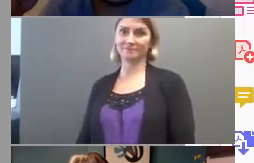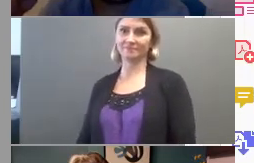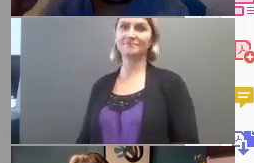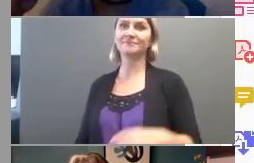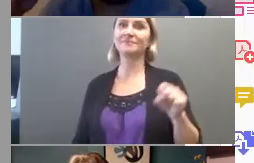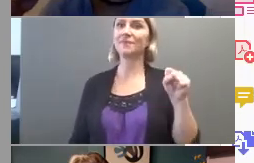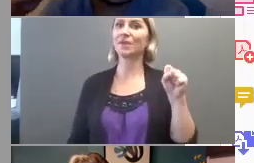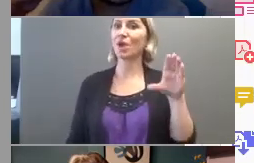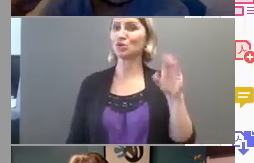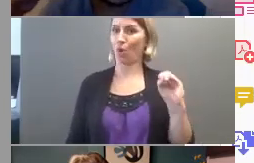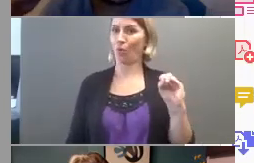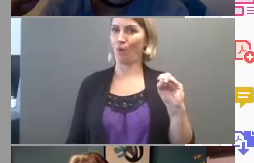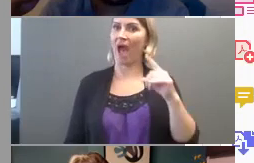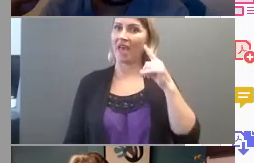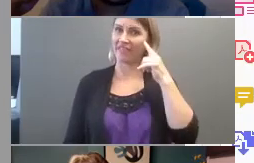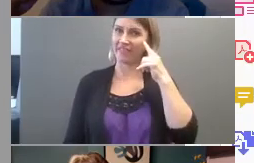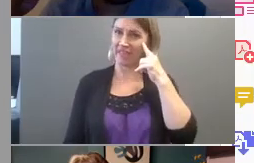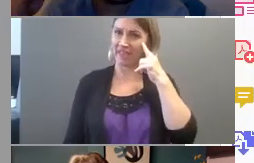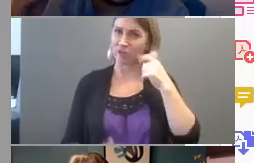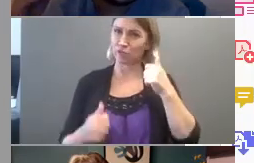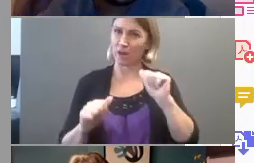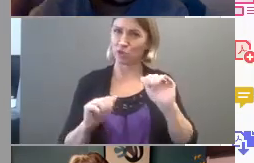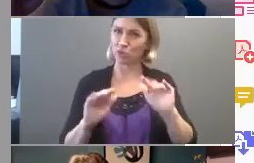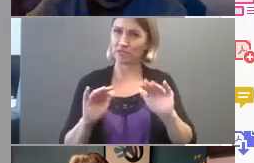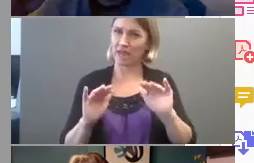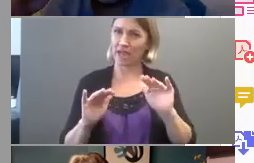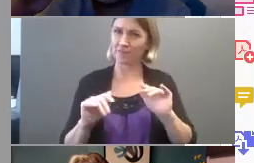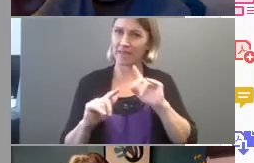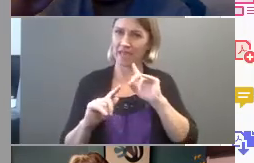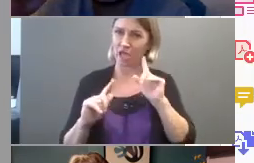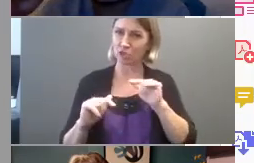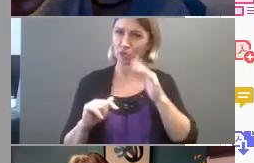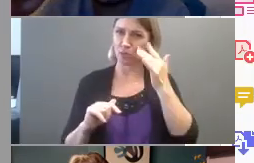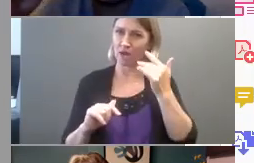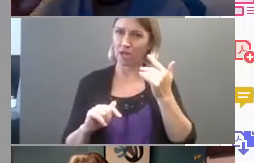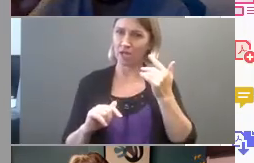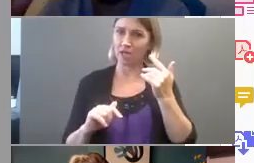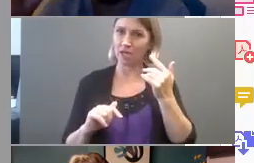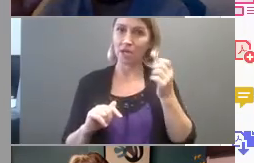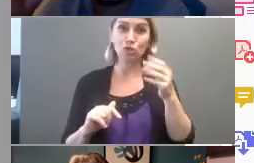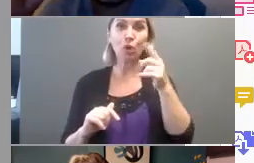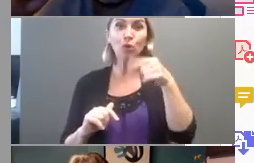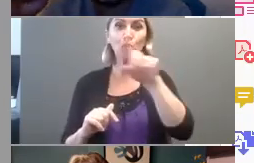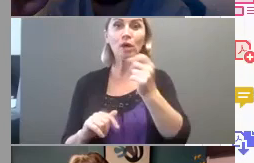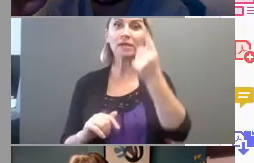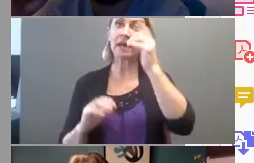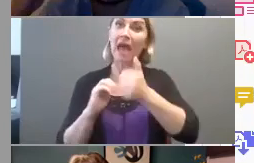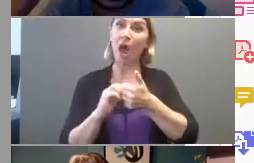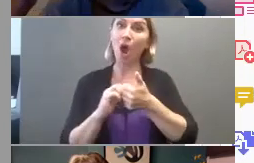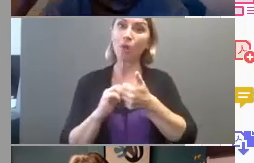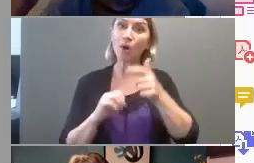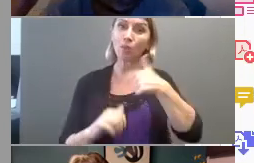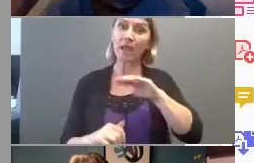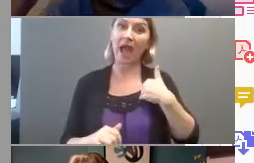So I think Kavyashri is trying to type in the answer, but while she does that, do you guys understand how we got into the third equation